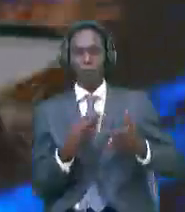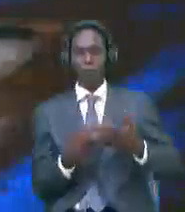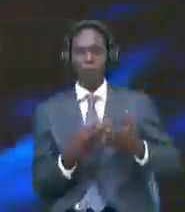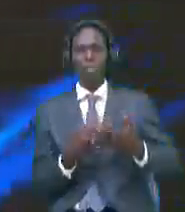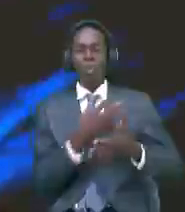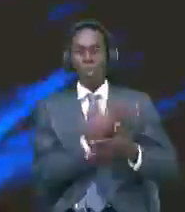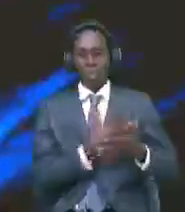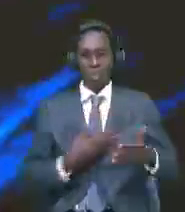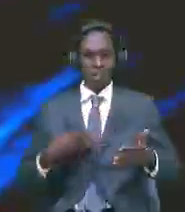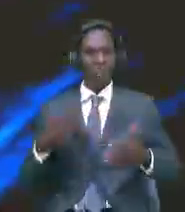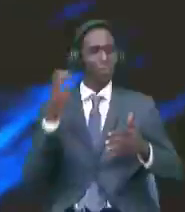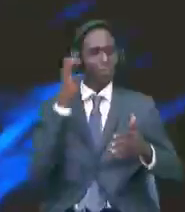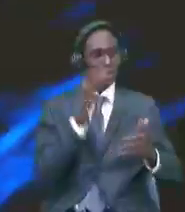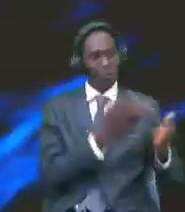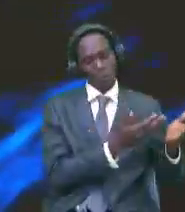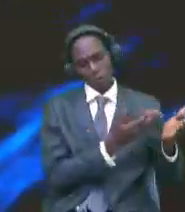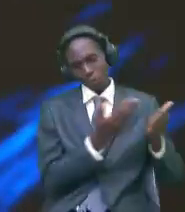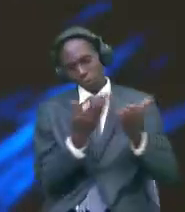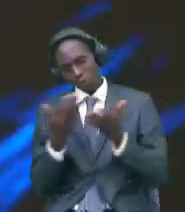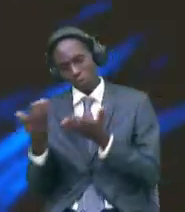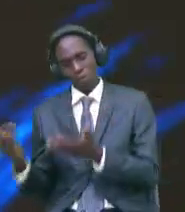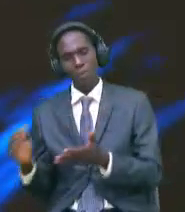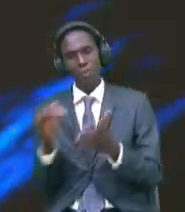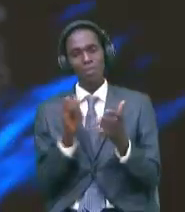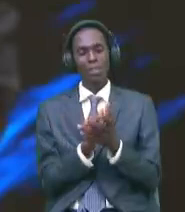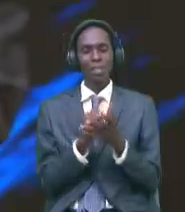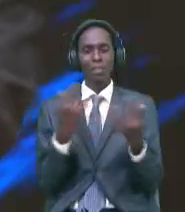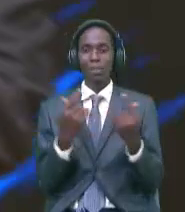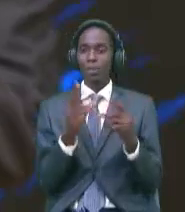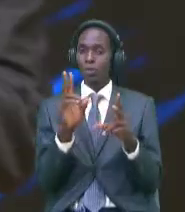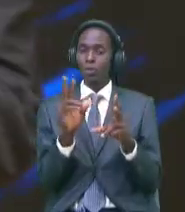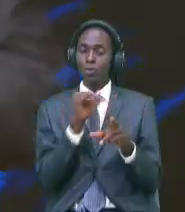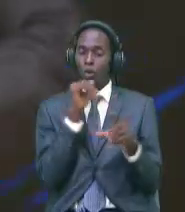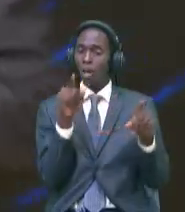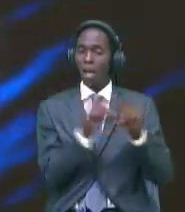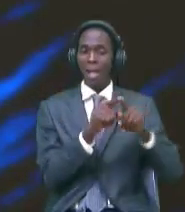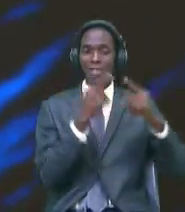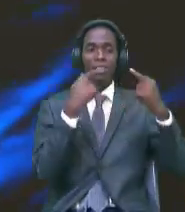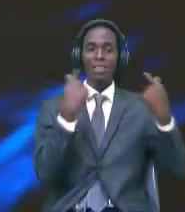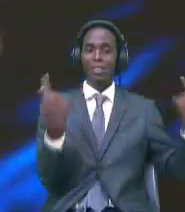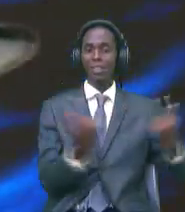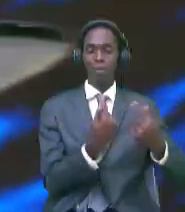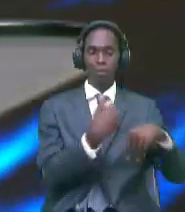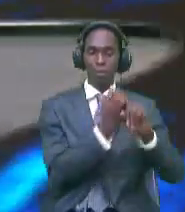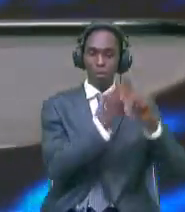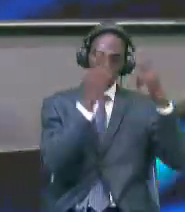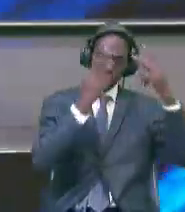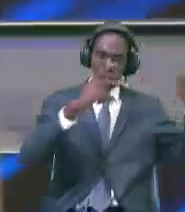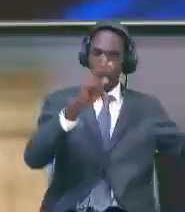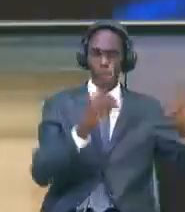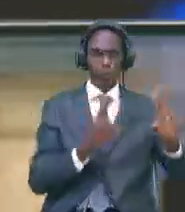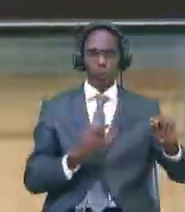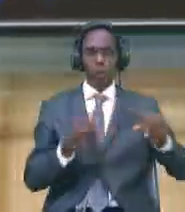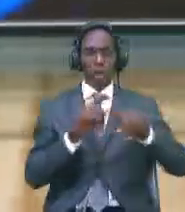in store, as sin has prospered him. There are other people who are sensual, and